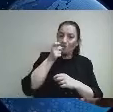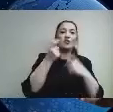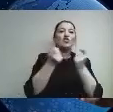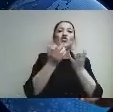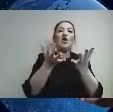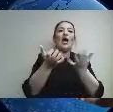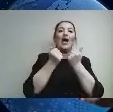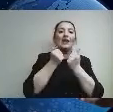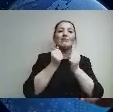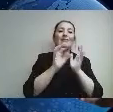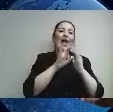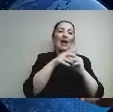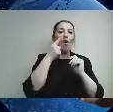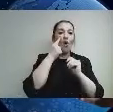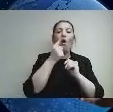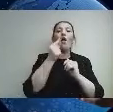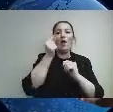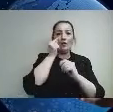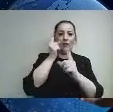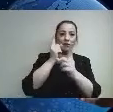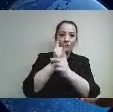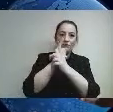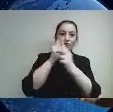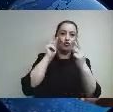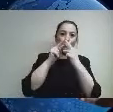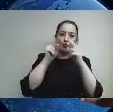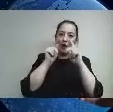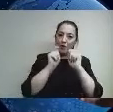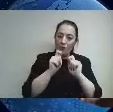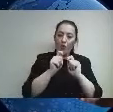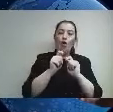prepare their resumes later on, but